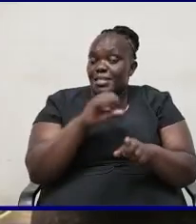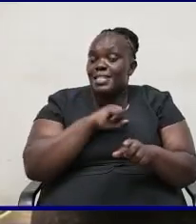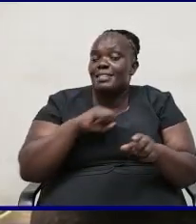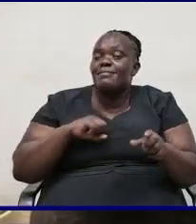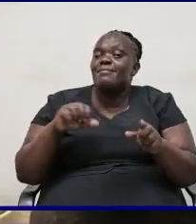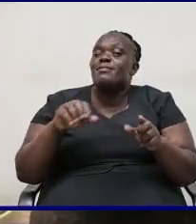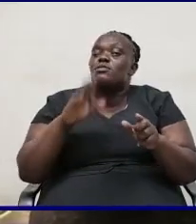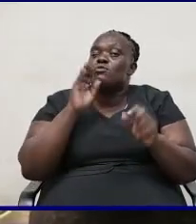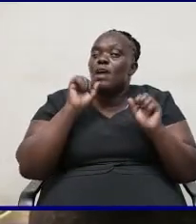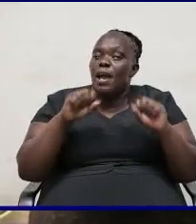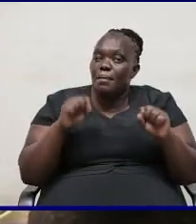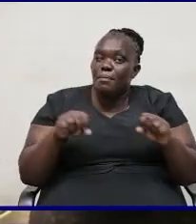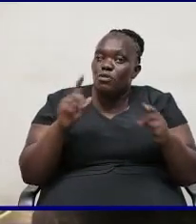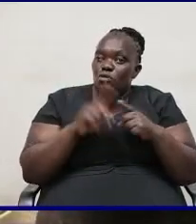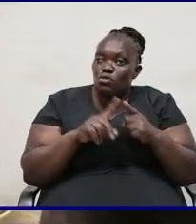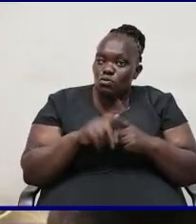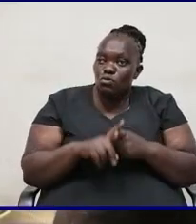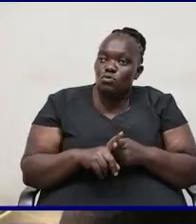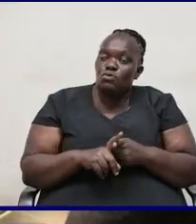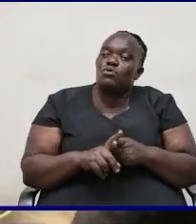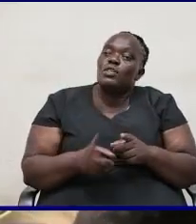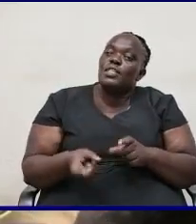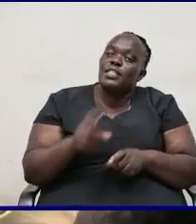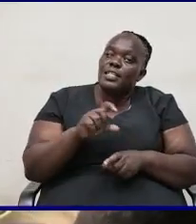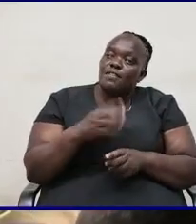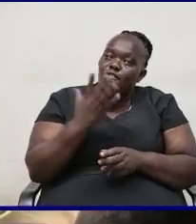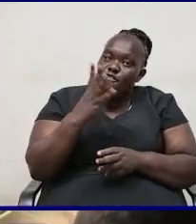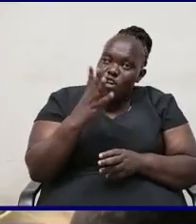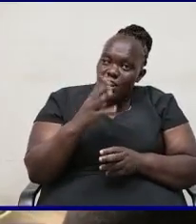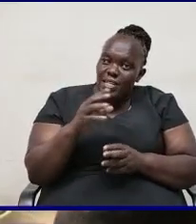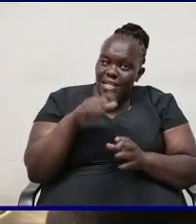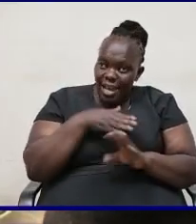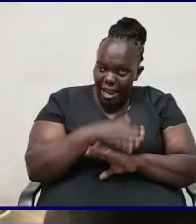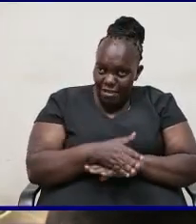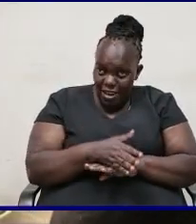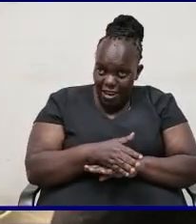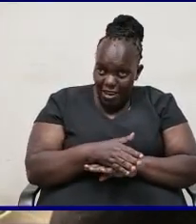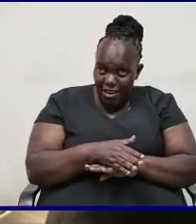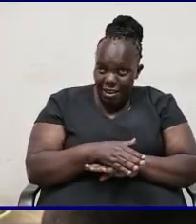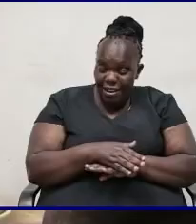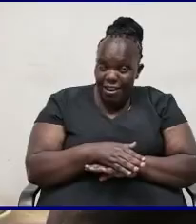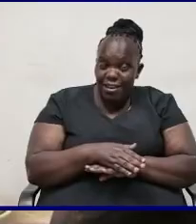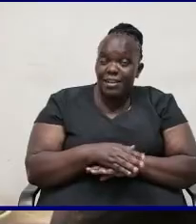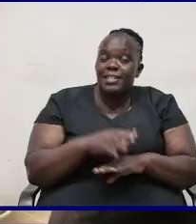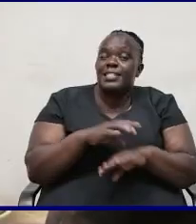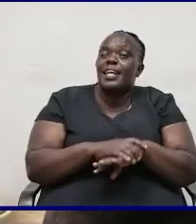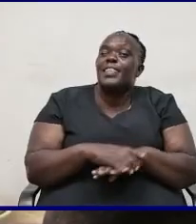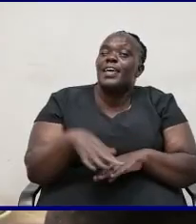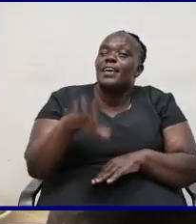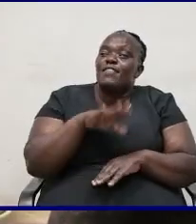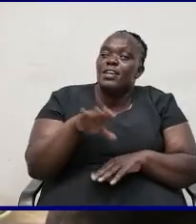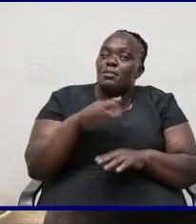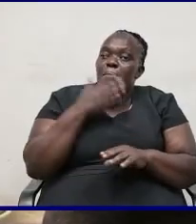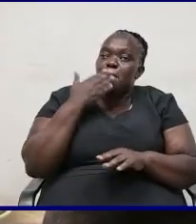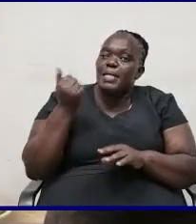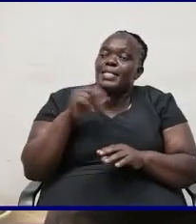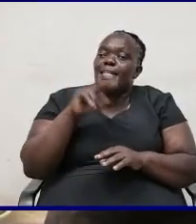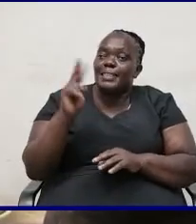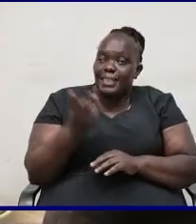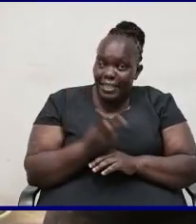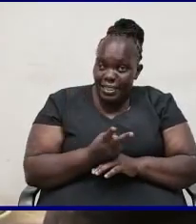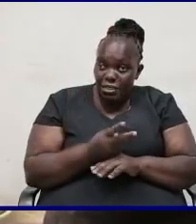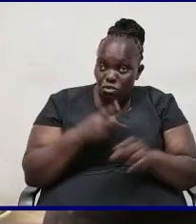department to be able to increase forest cover and therefore make the environment better.